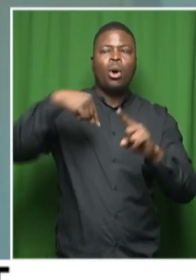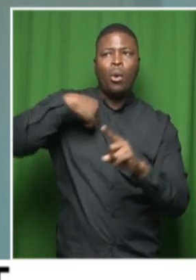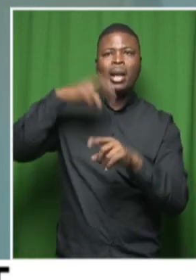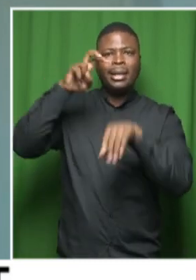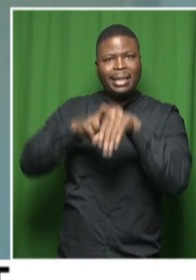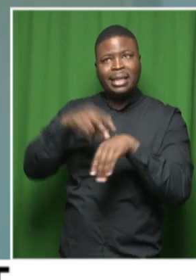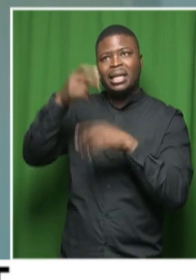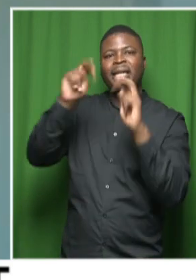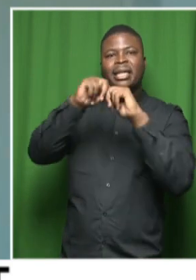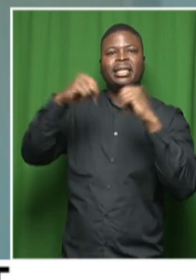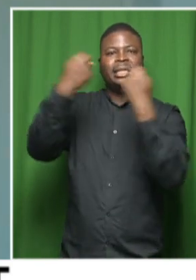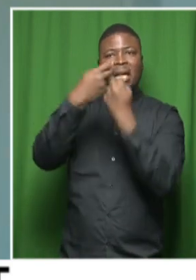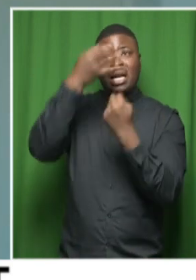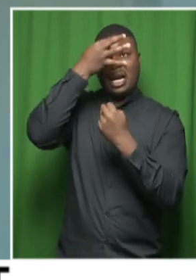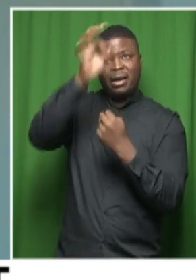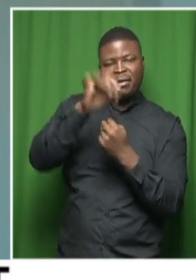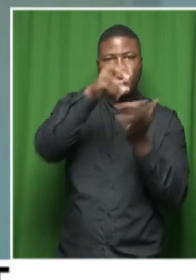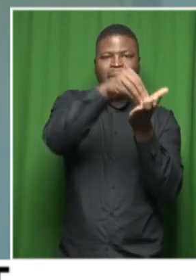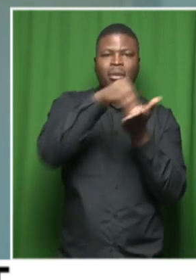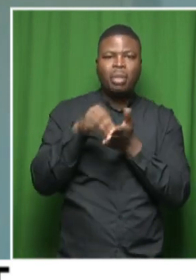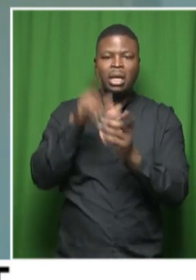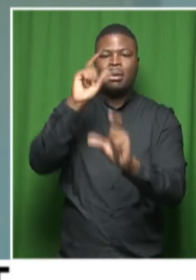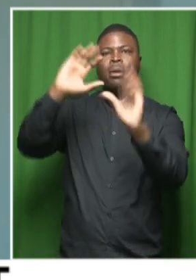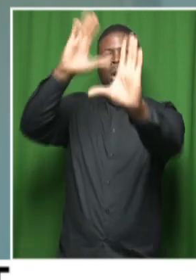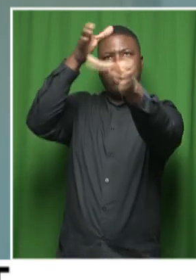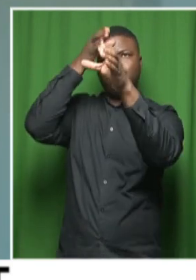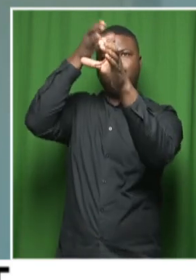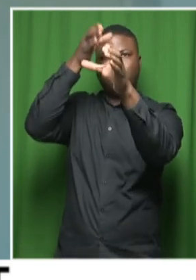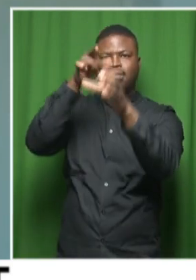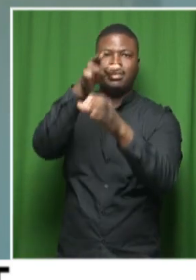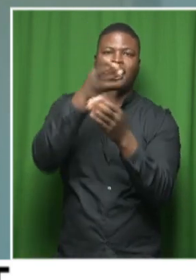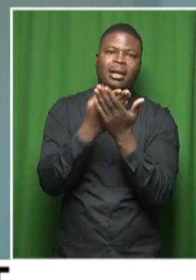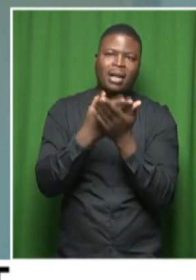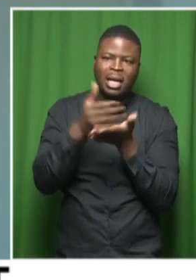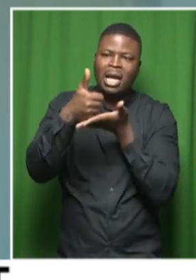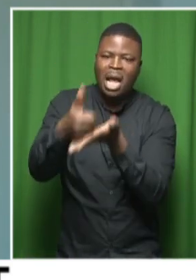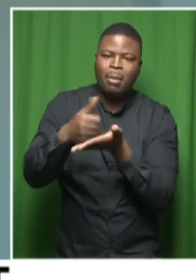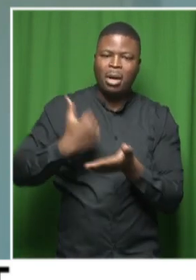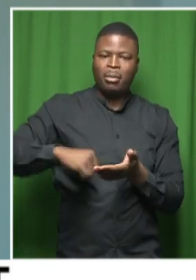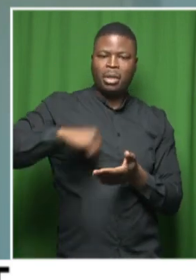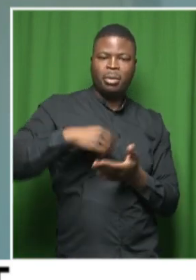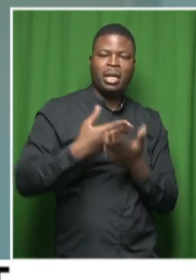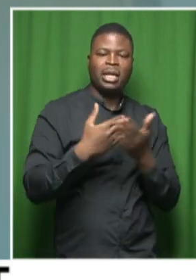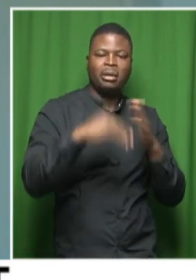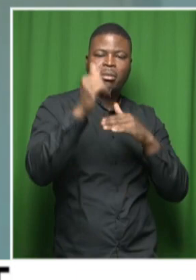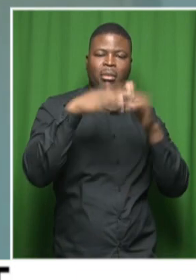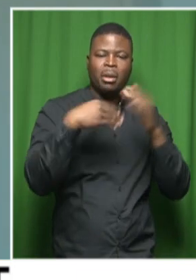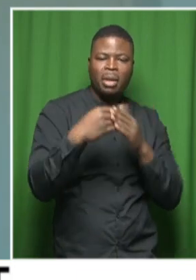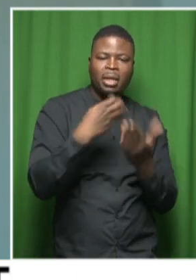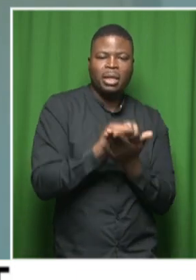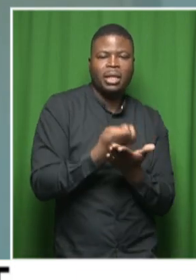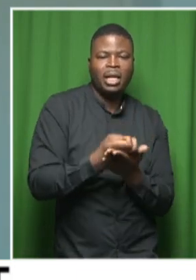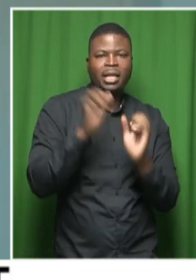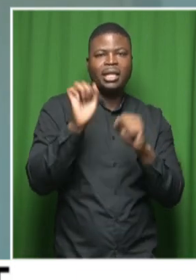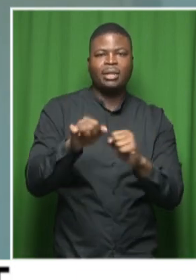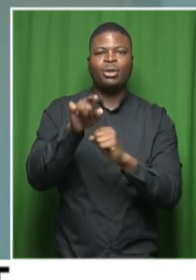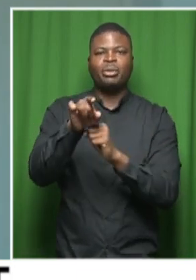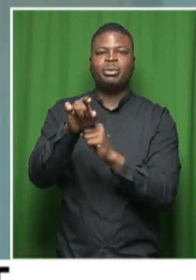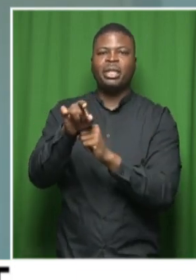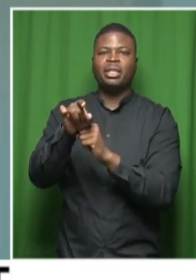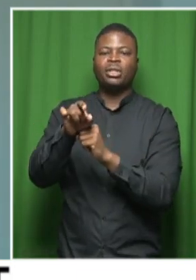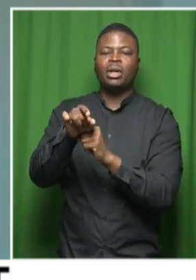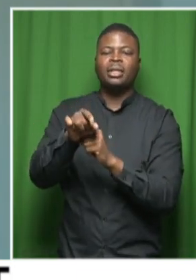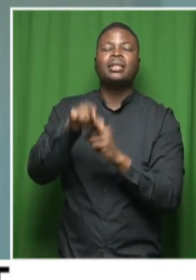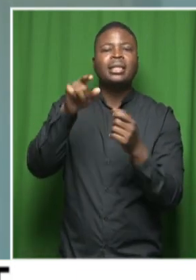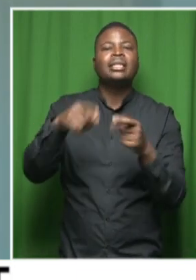release those expertise to help municipalities to build vibrant economies. And that must be followed by resourcing. And